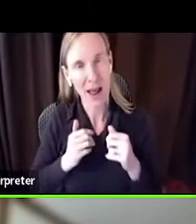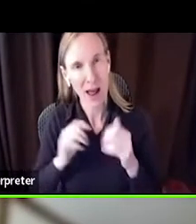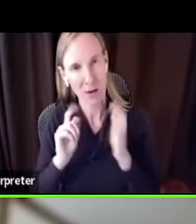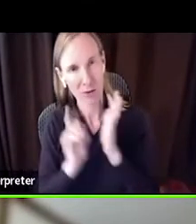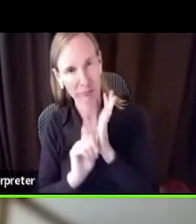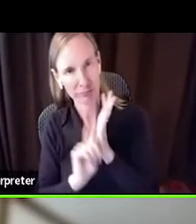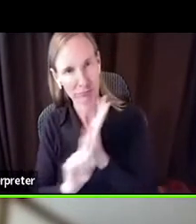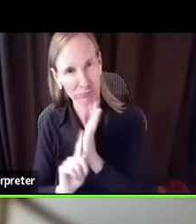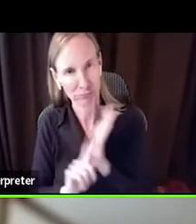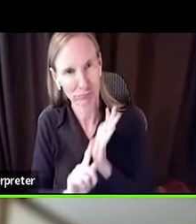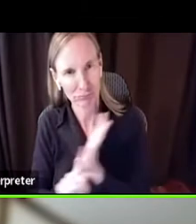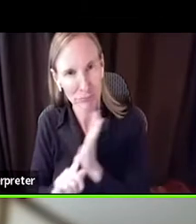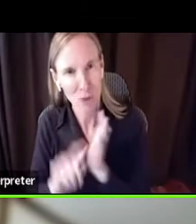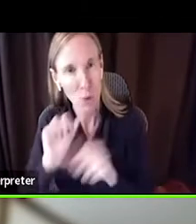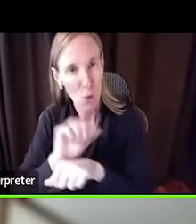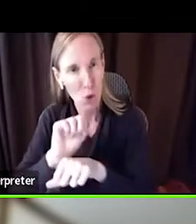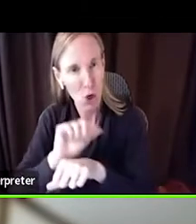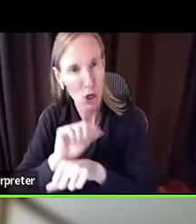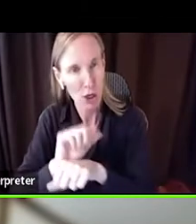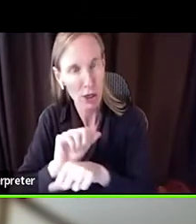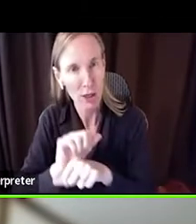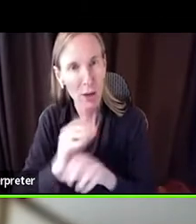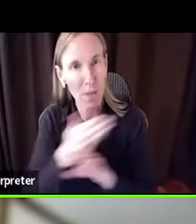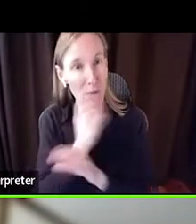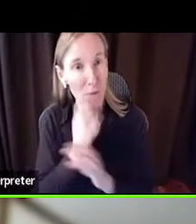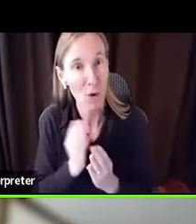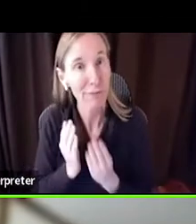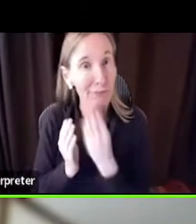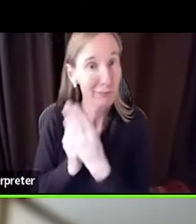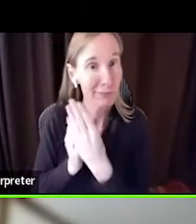into this presentation.